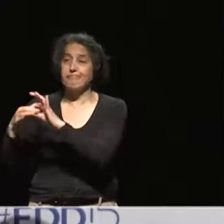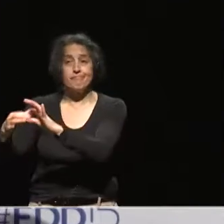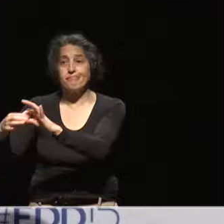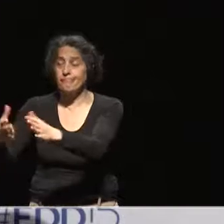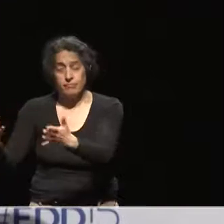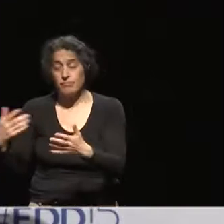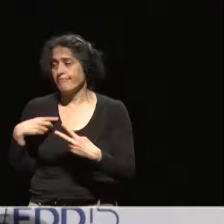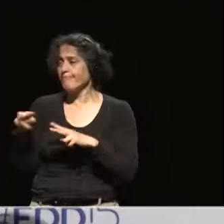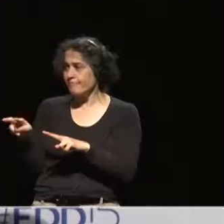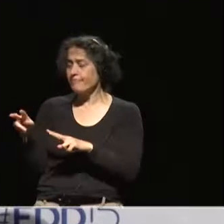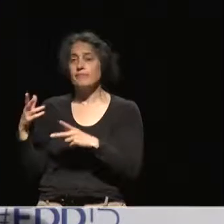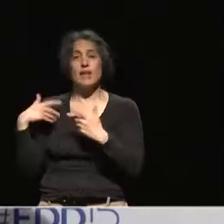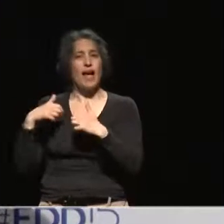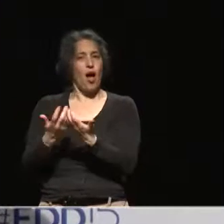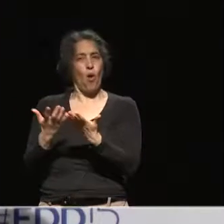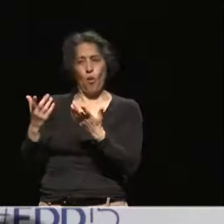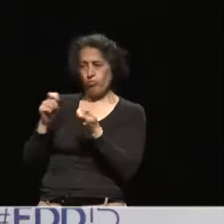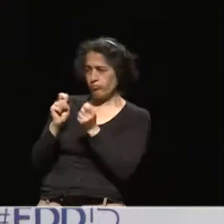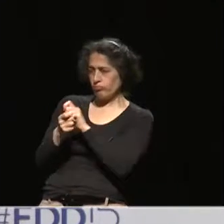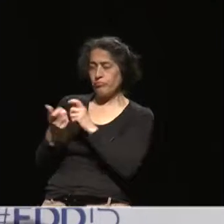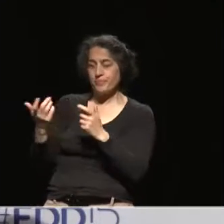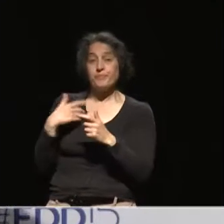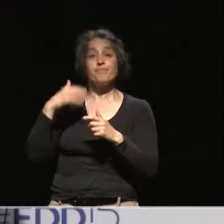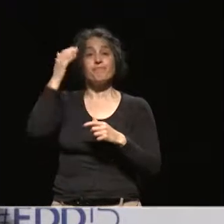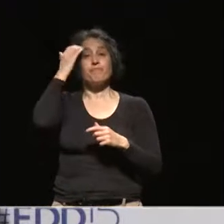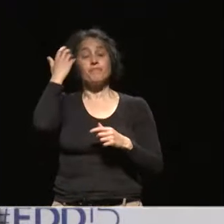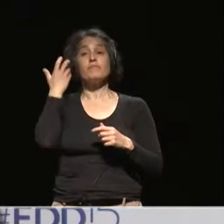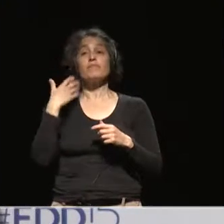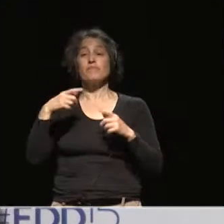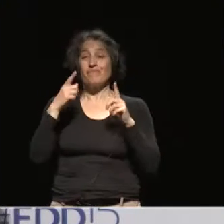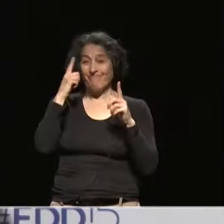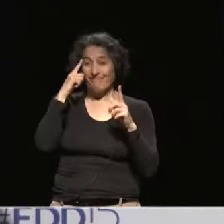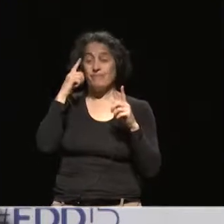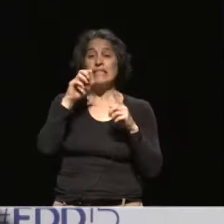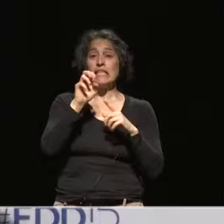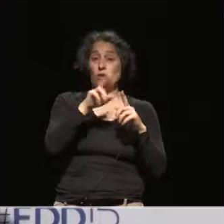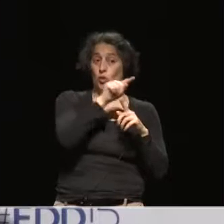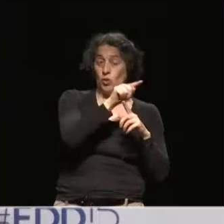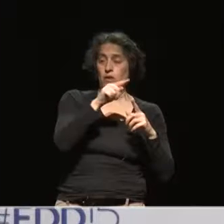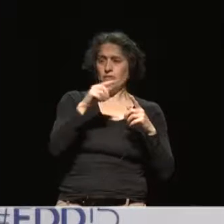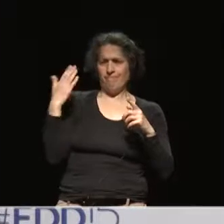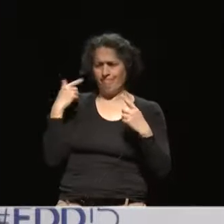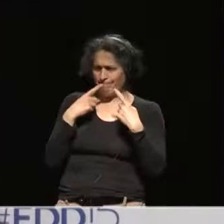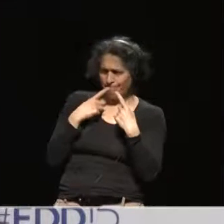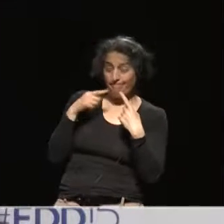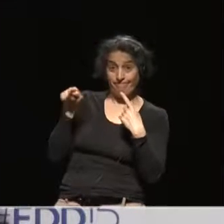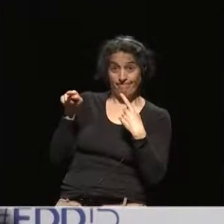had decided to pay the salaries of the central administration in that country